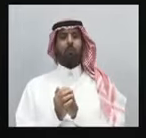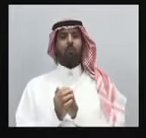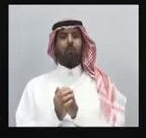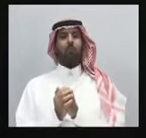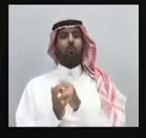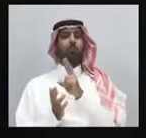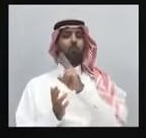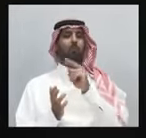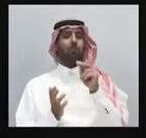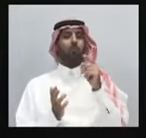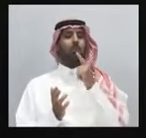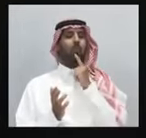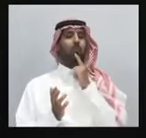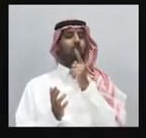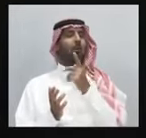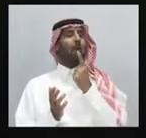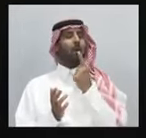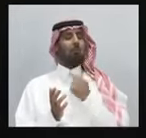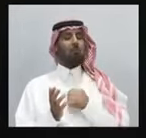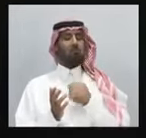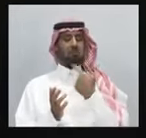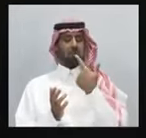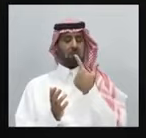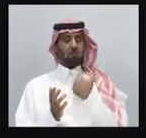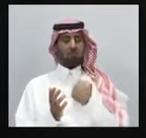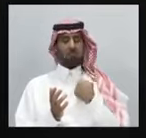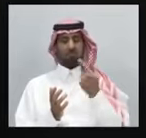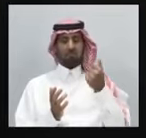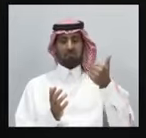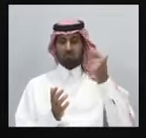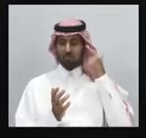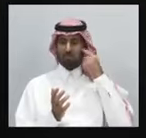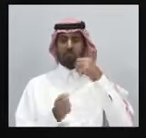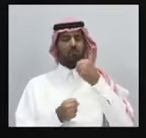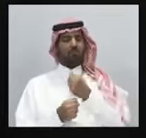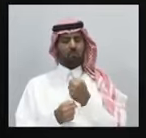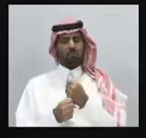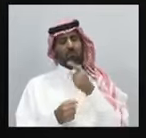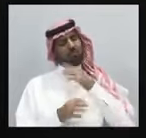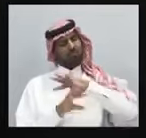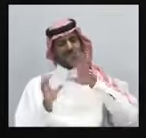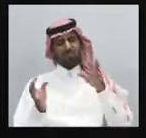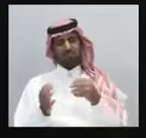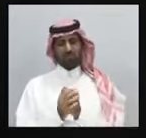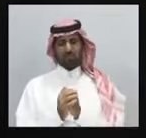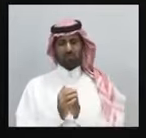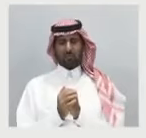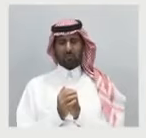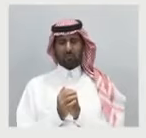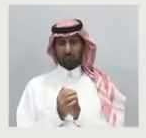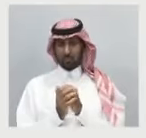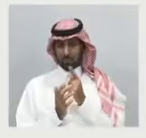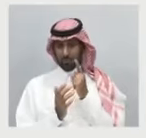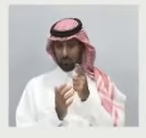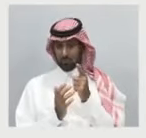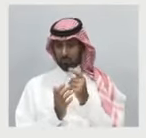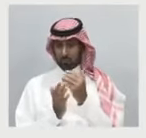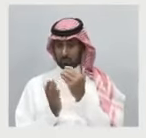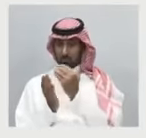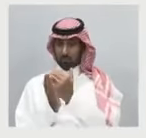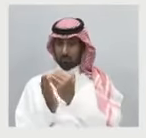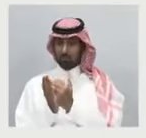good in this and I am so good in that field. What do you do in your cover letter? In your cover